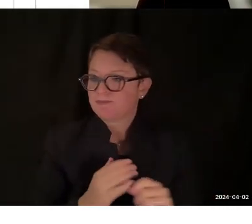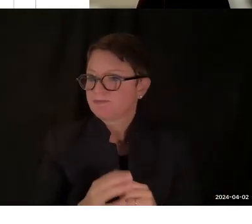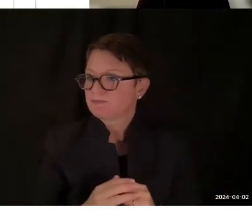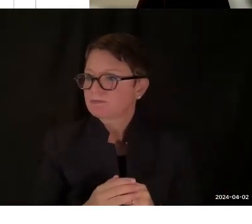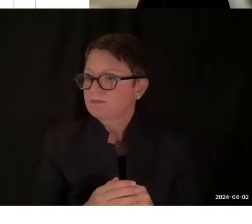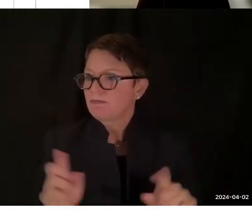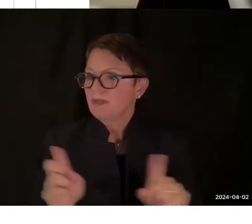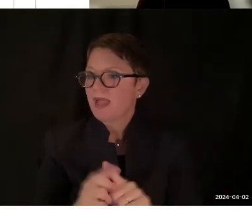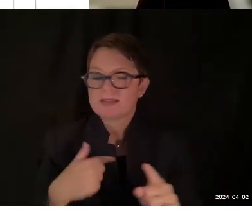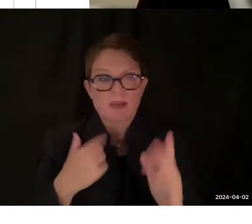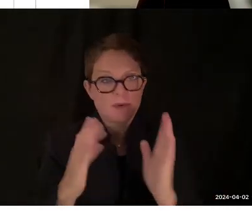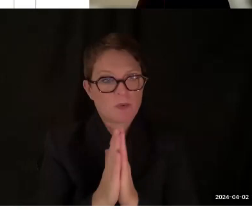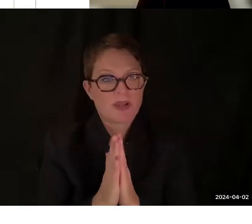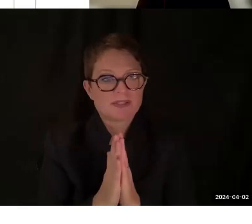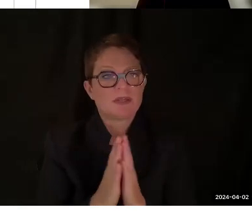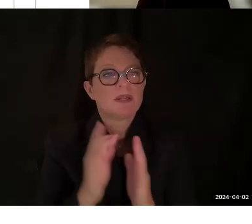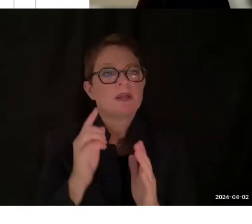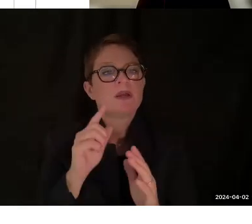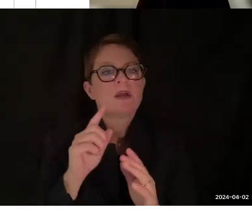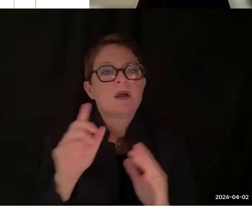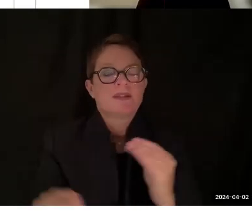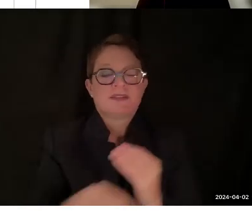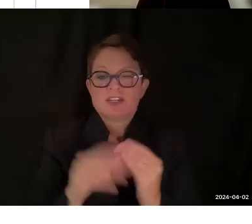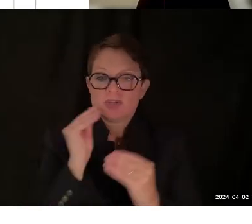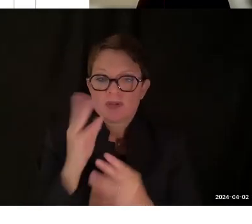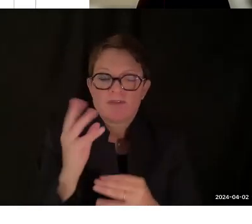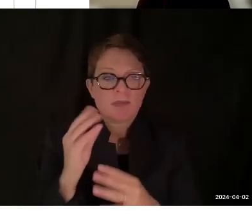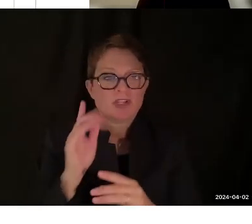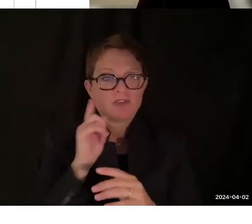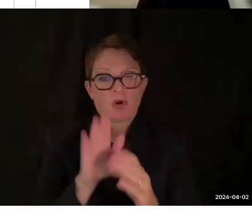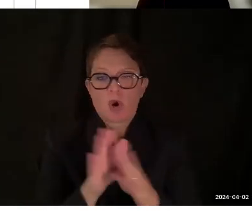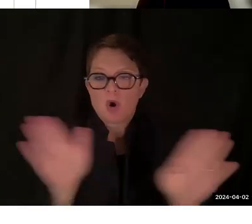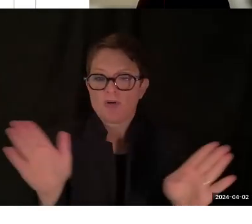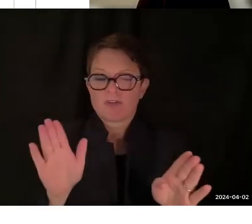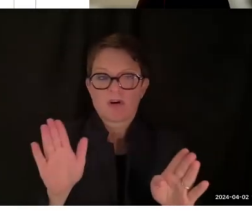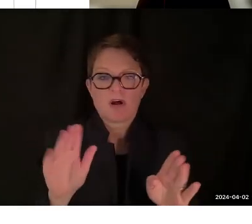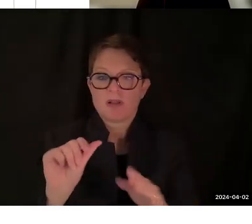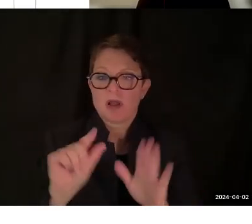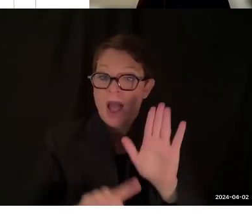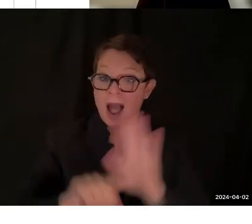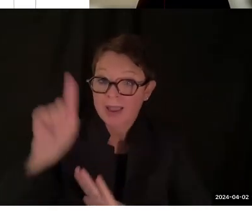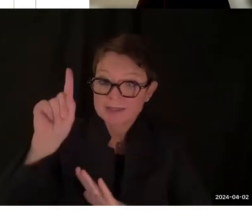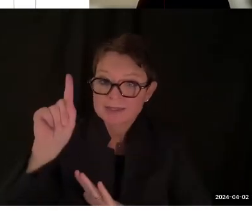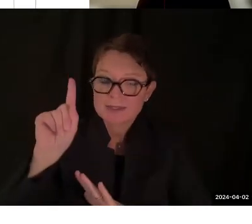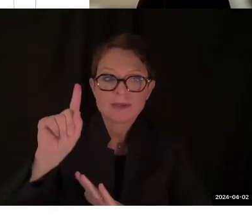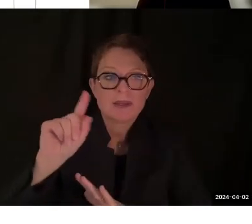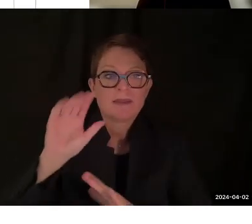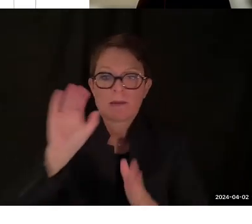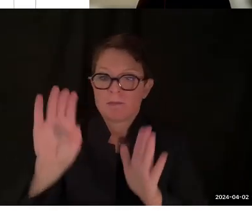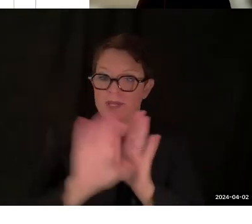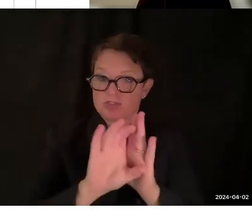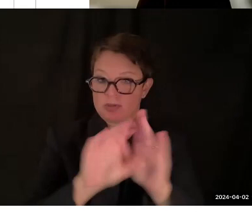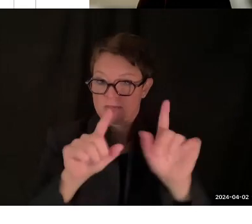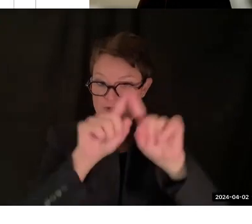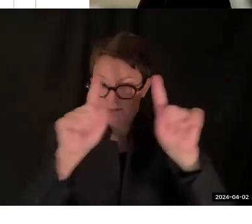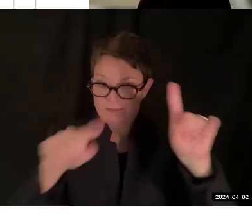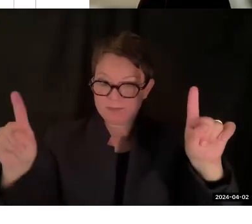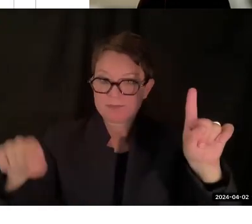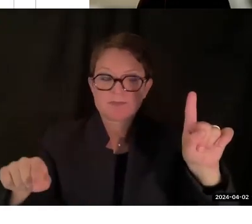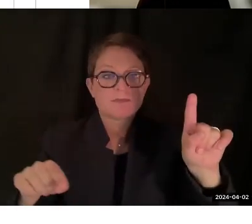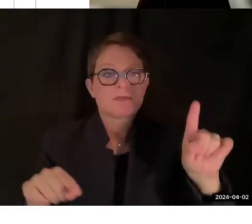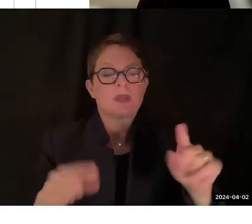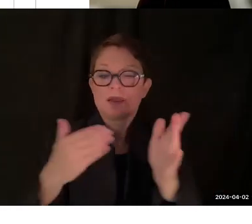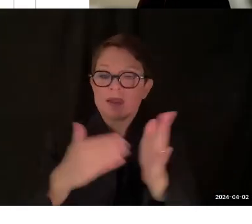As requested, we have provided additional information on overall arena height shown here in the section diagrams. Again,